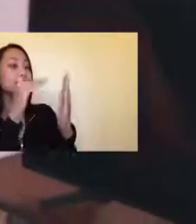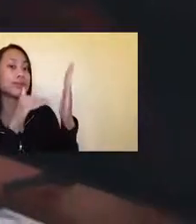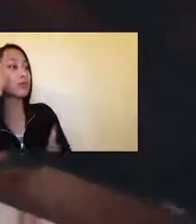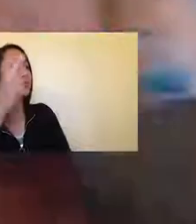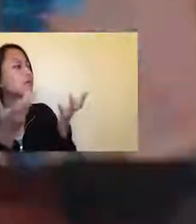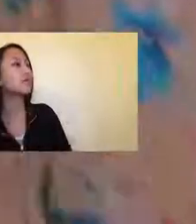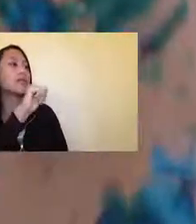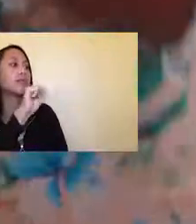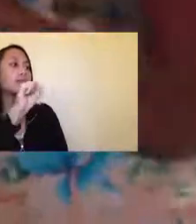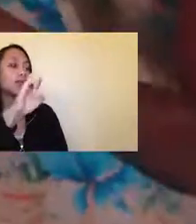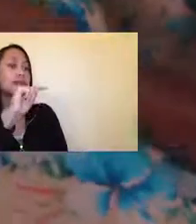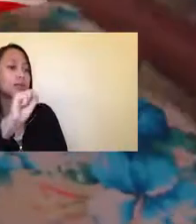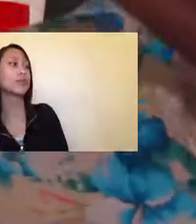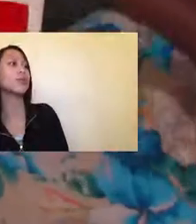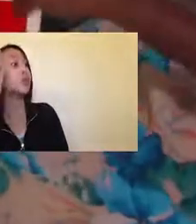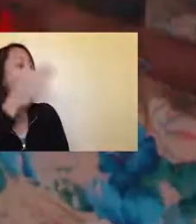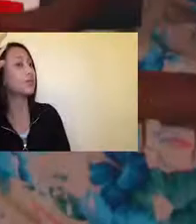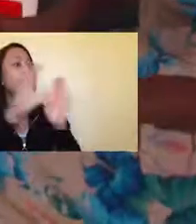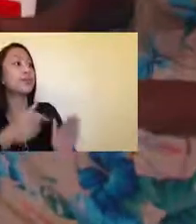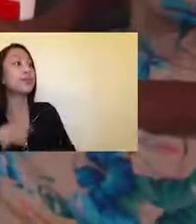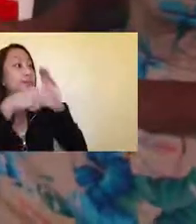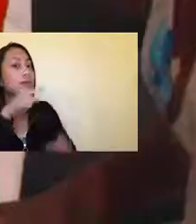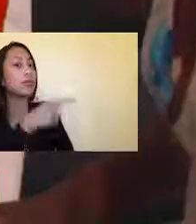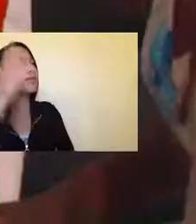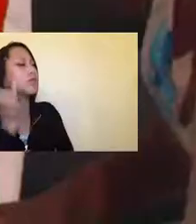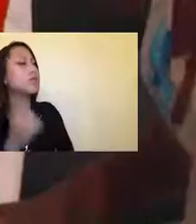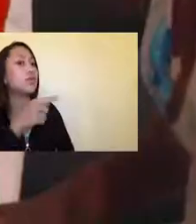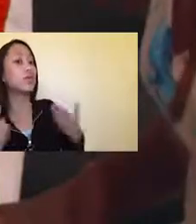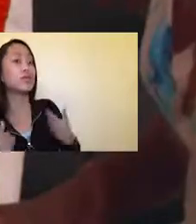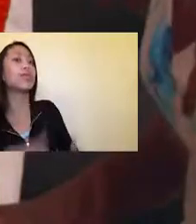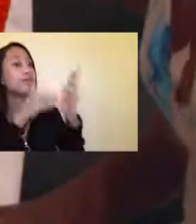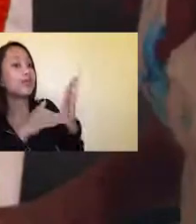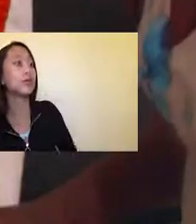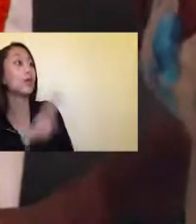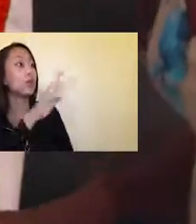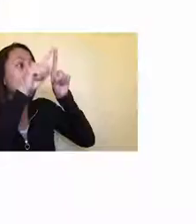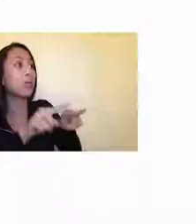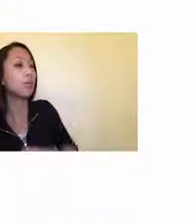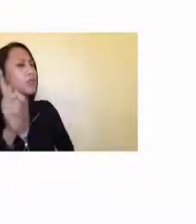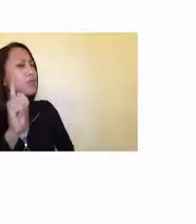you. Where are your documents? We need to secure them.